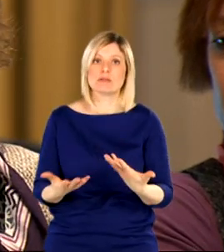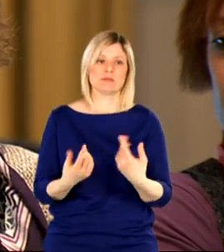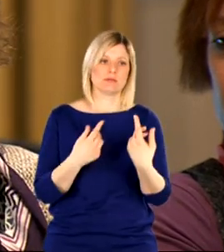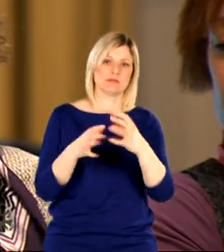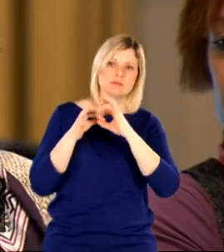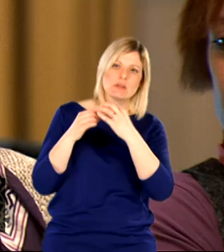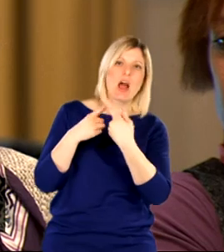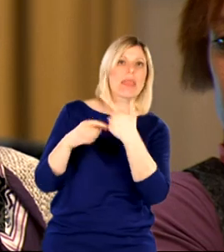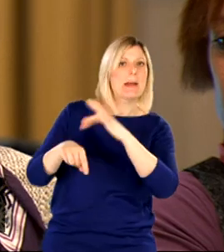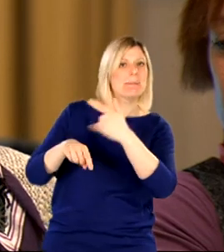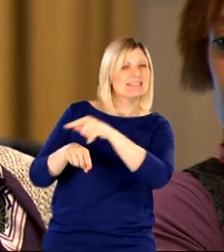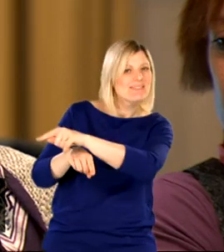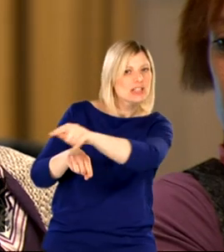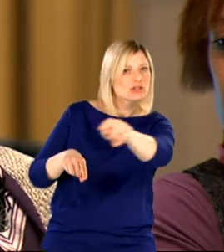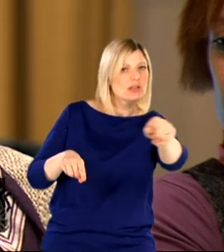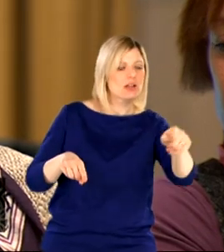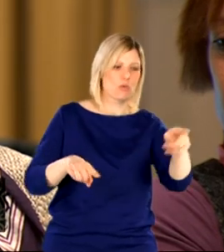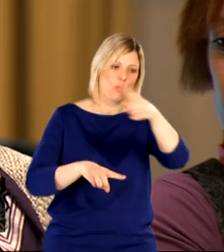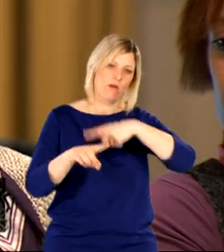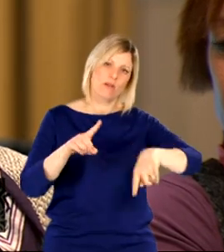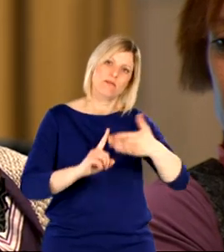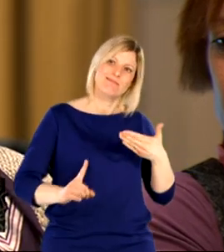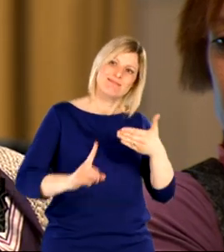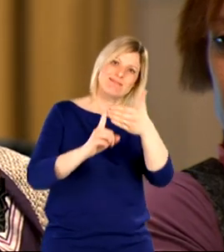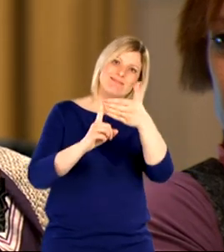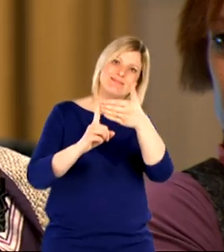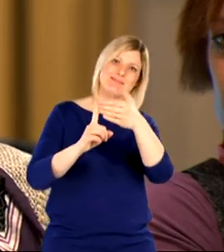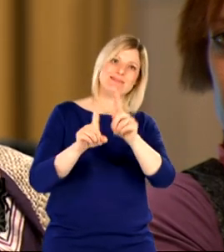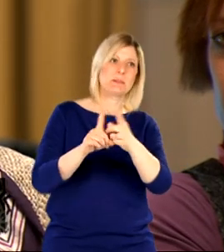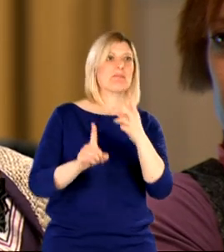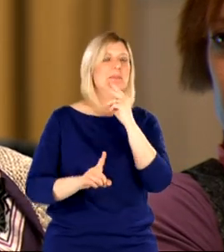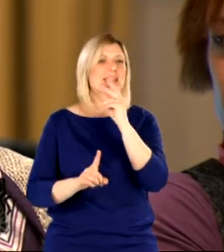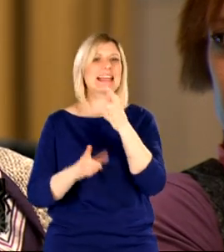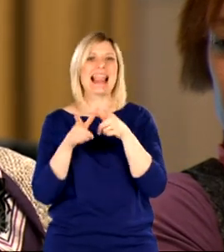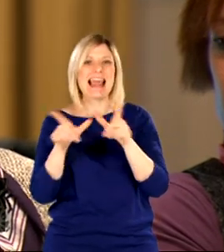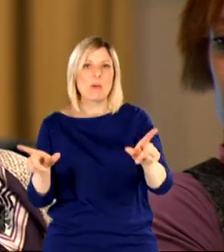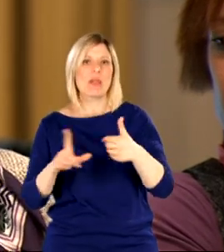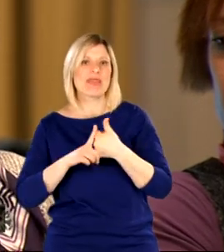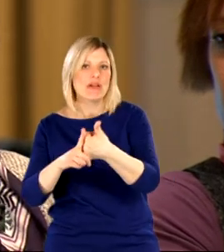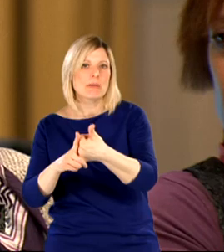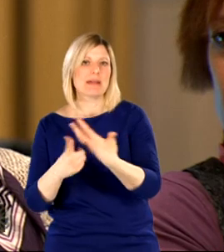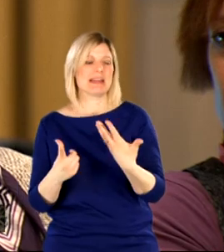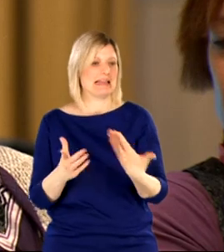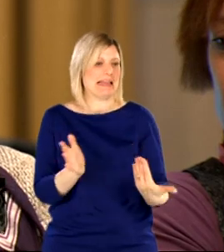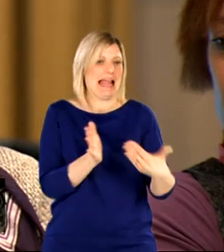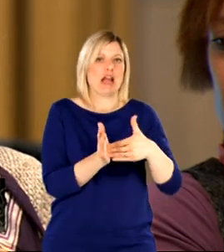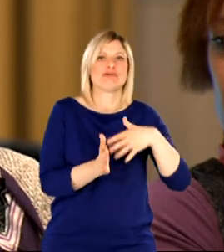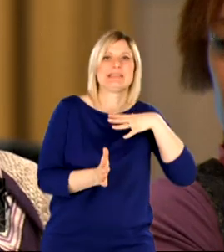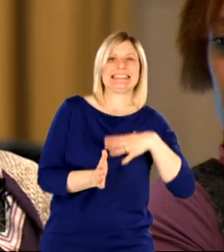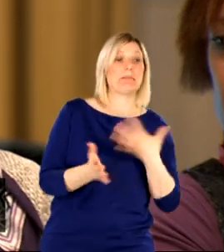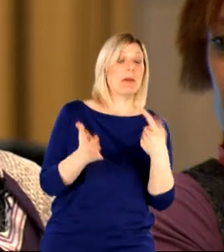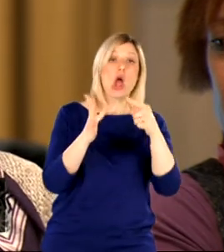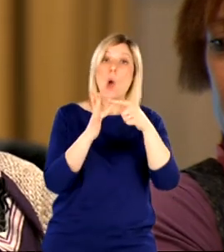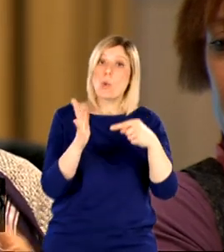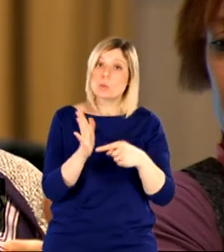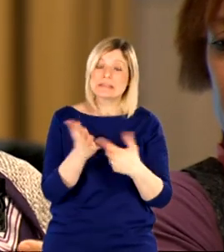with the professionals. You should tie into your targets, programs, speech and language therapy programs. If the child's additional needs, maybe other things